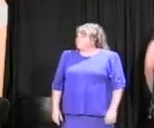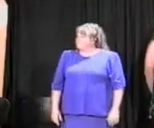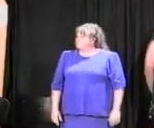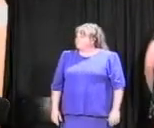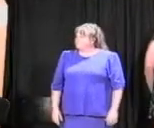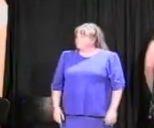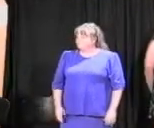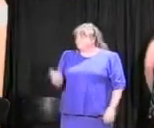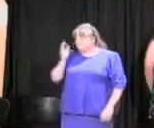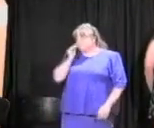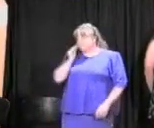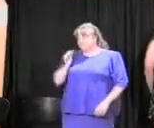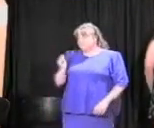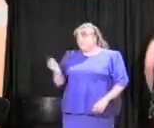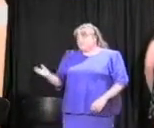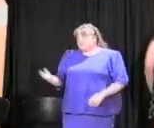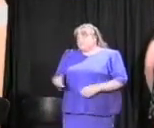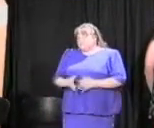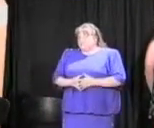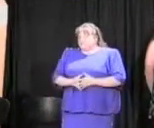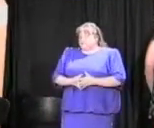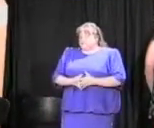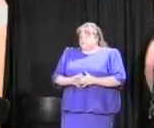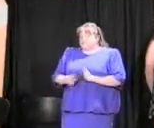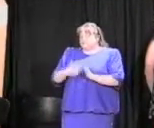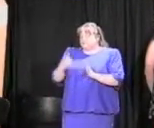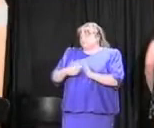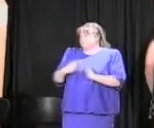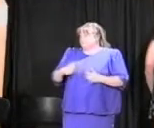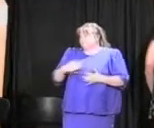You know, Ronnie, sometimes I'm still afraid.